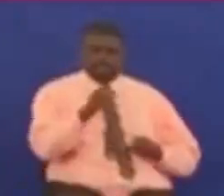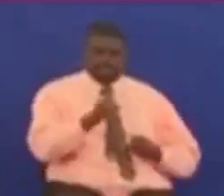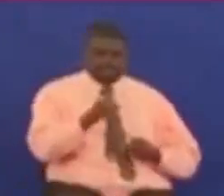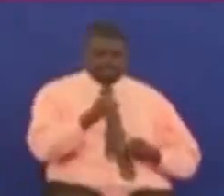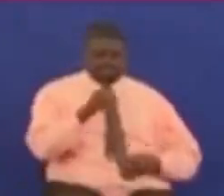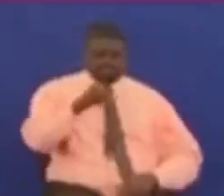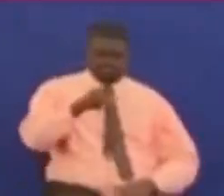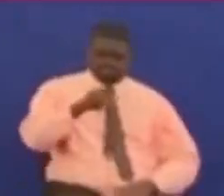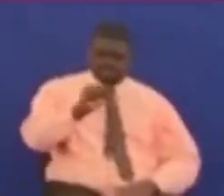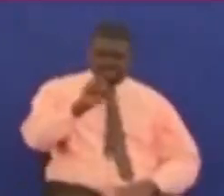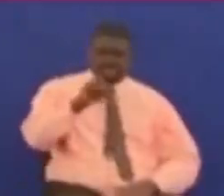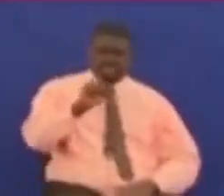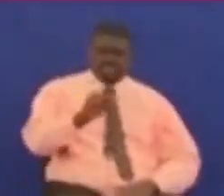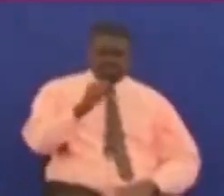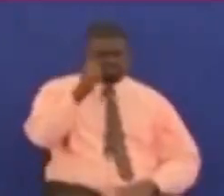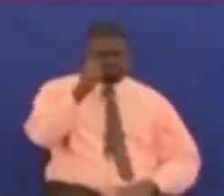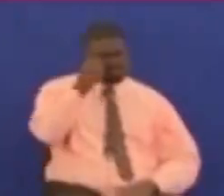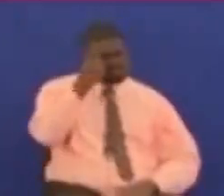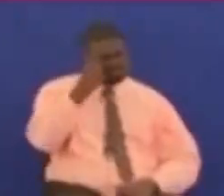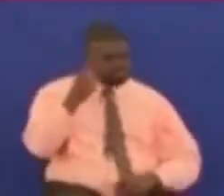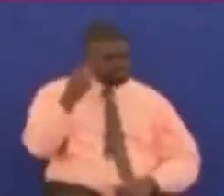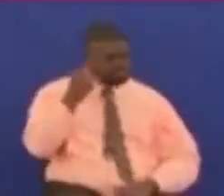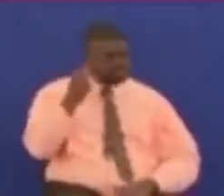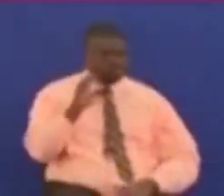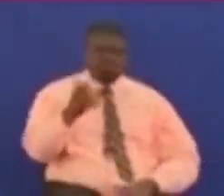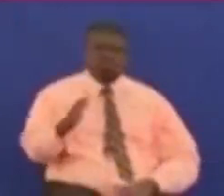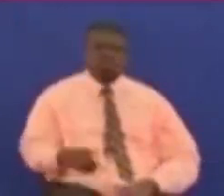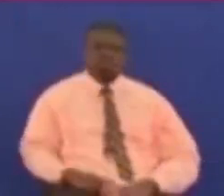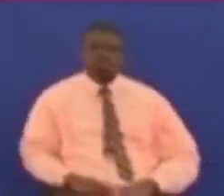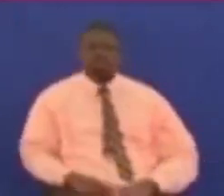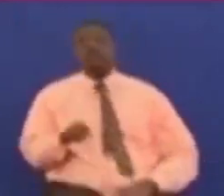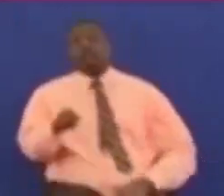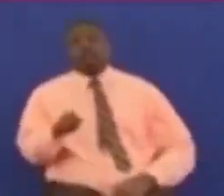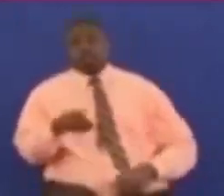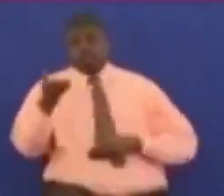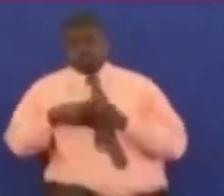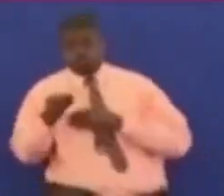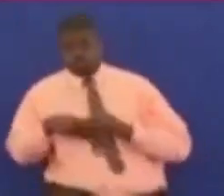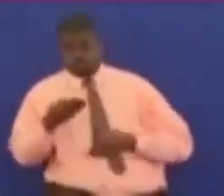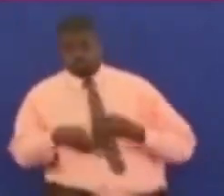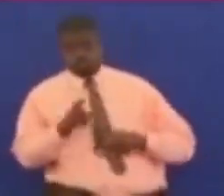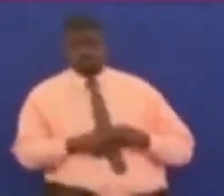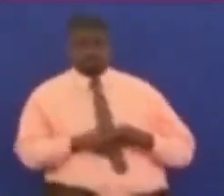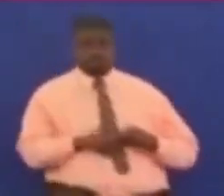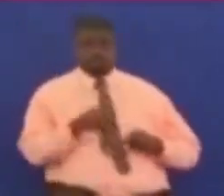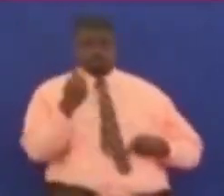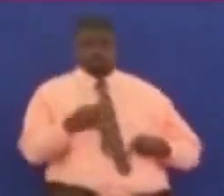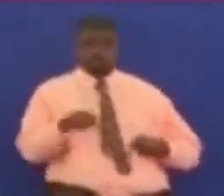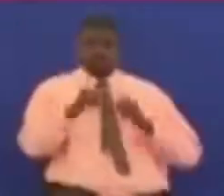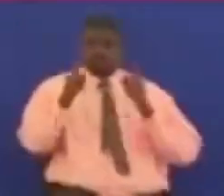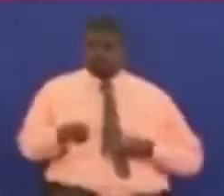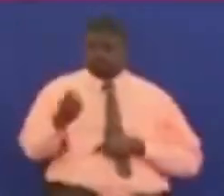mandate. It does create an opportunity and a framework for economic and policy framework which